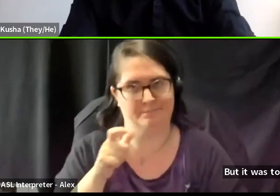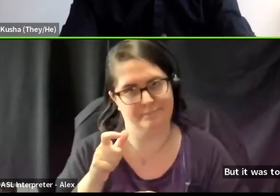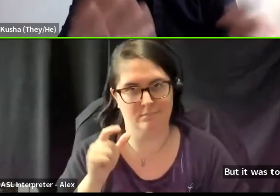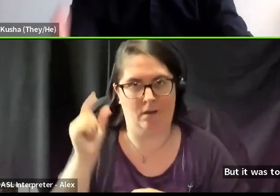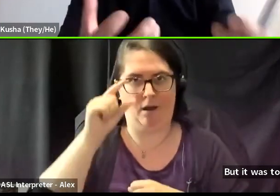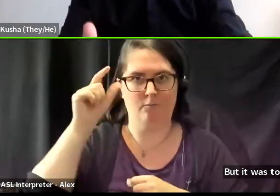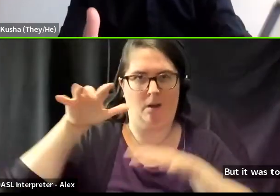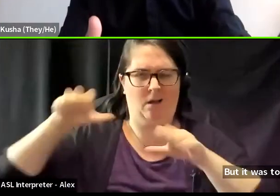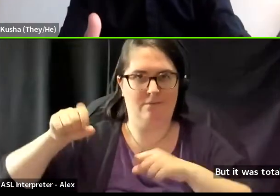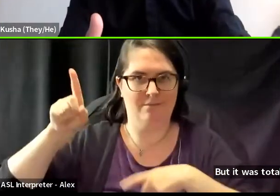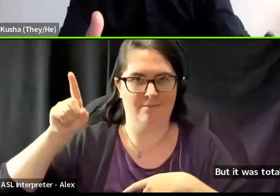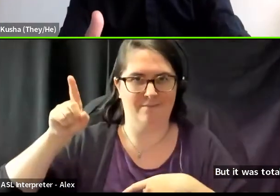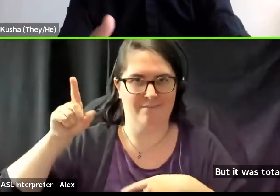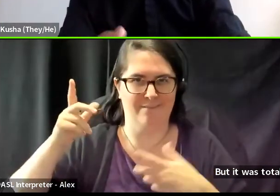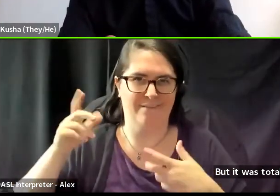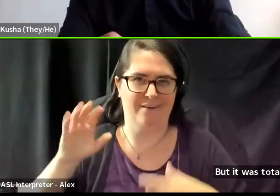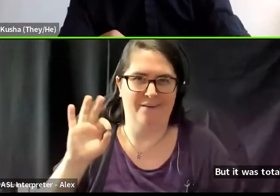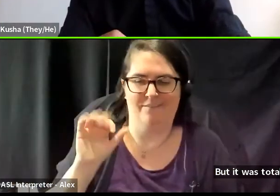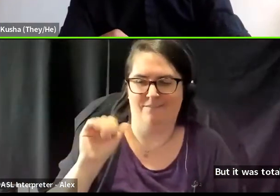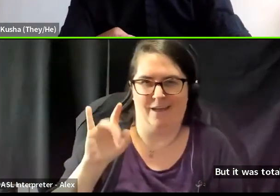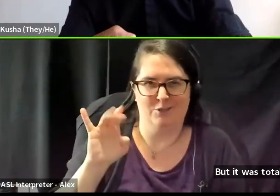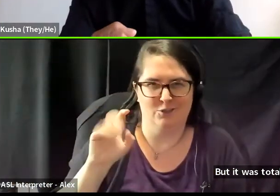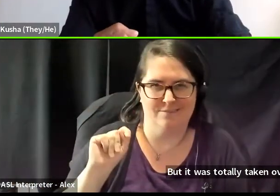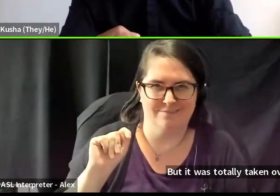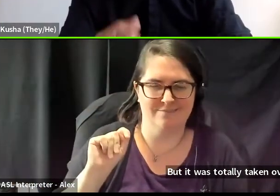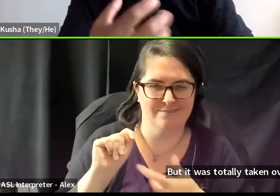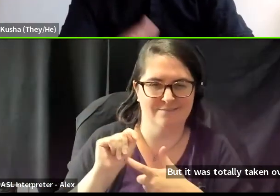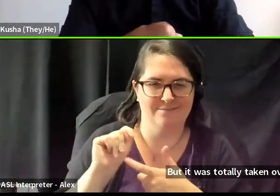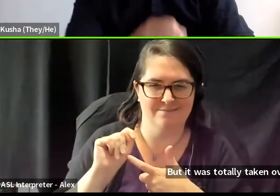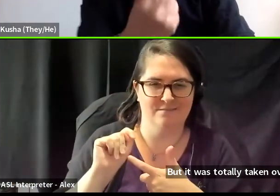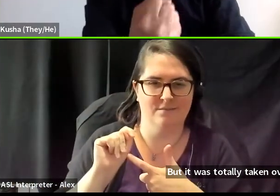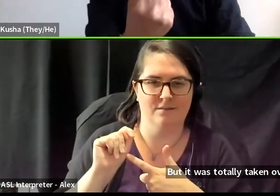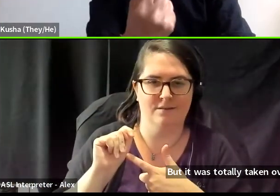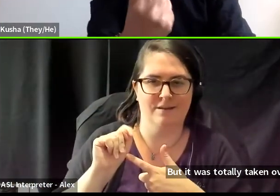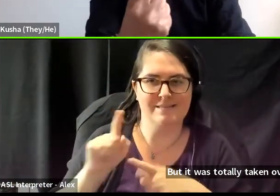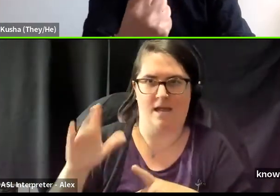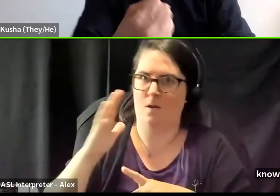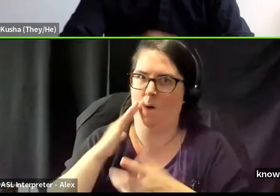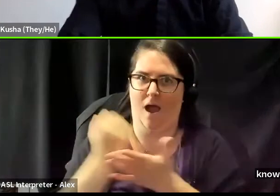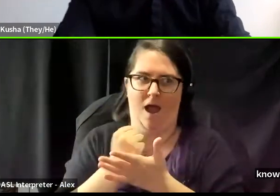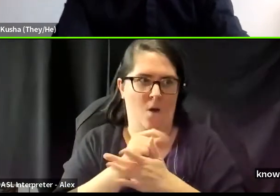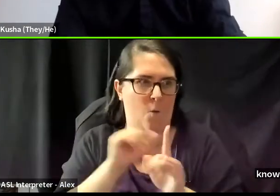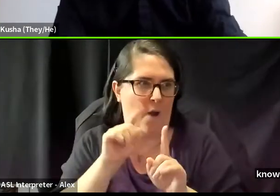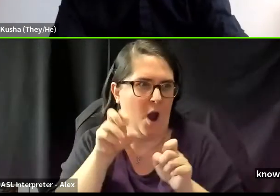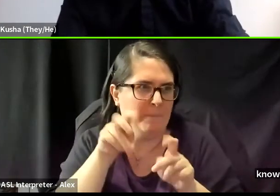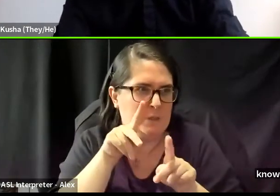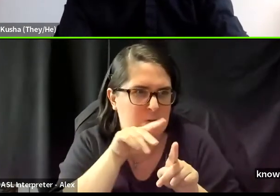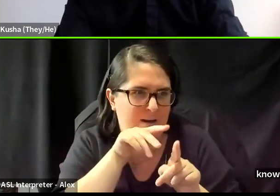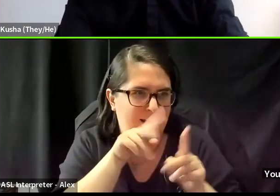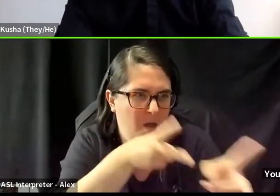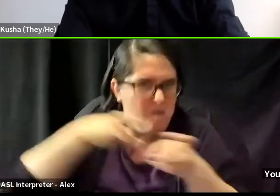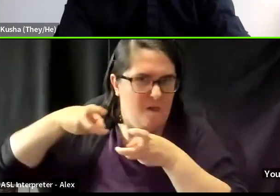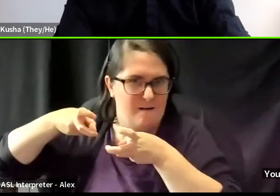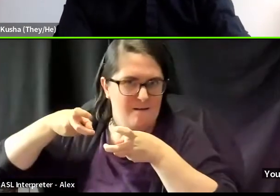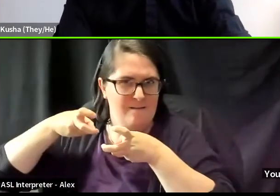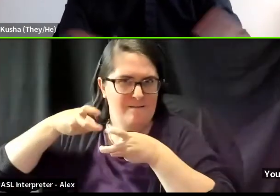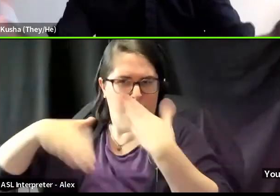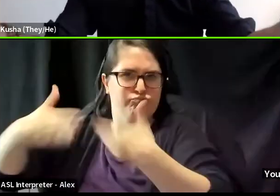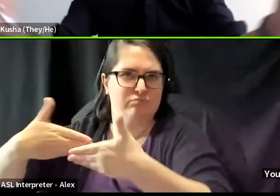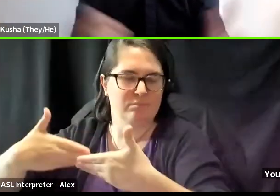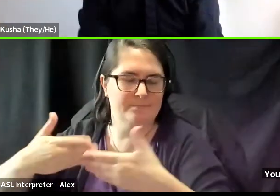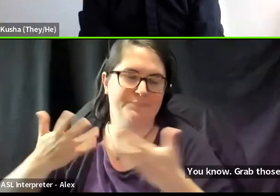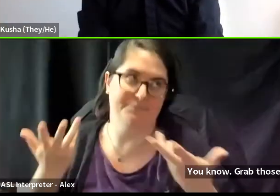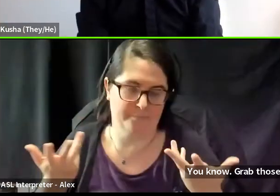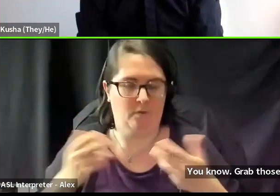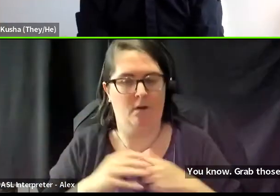because they know how to, grab those situations and go with it, if you will. So